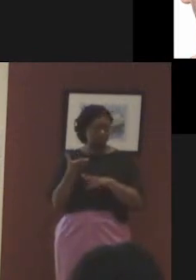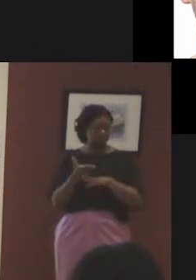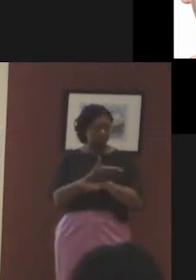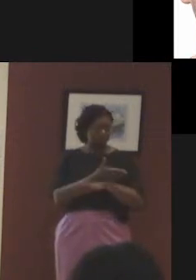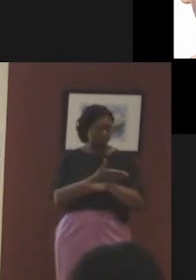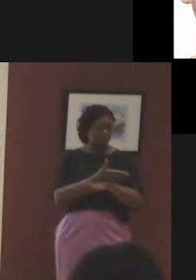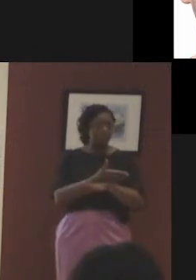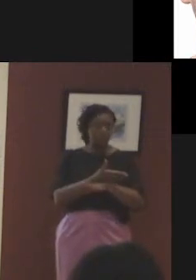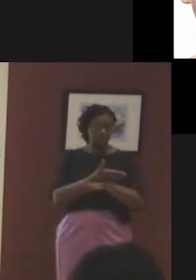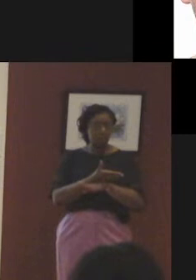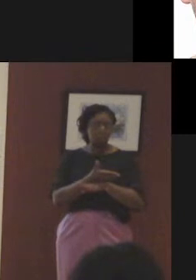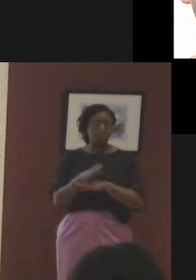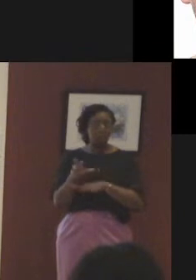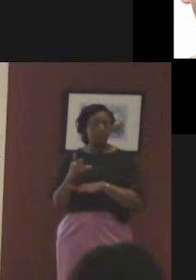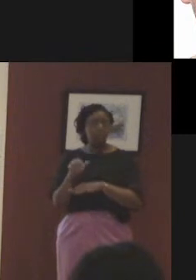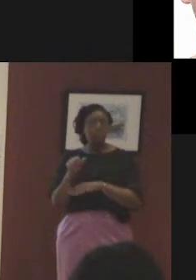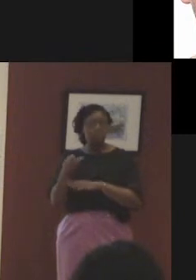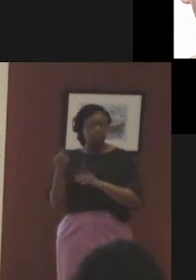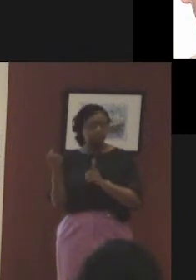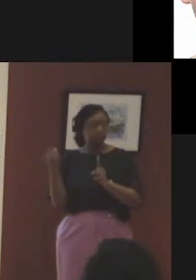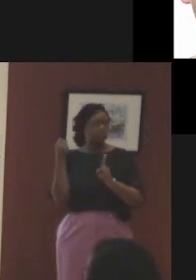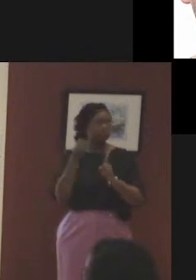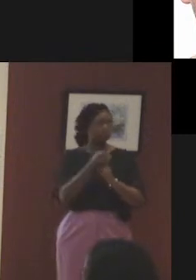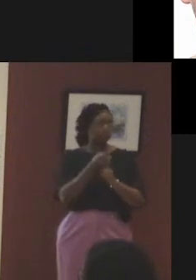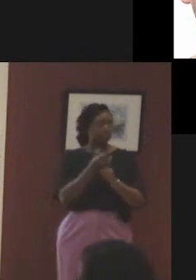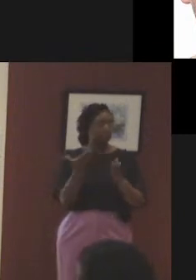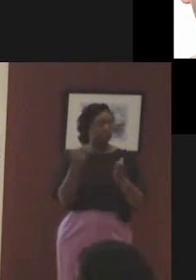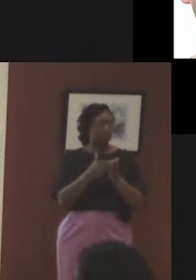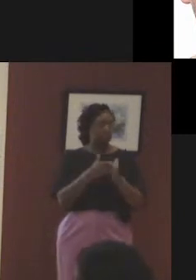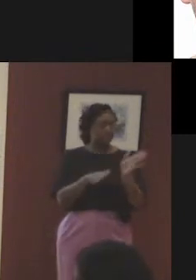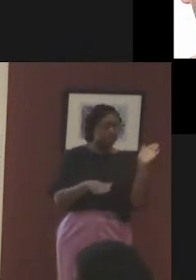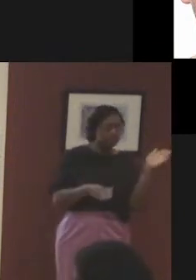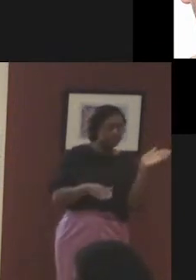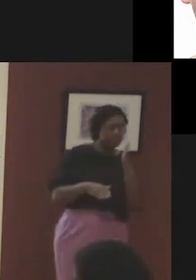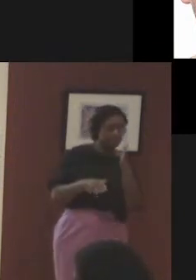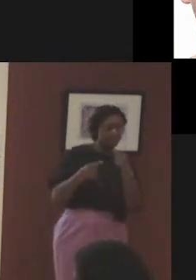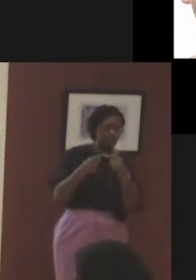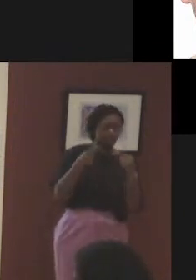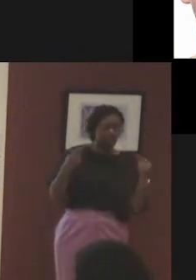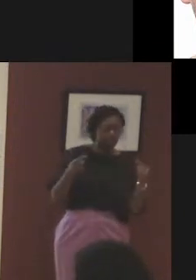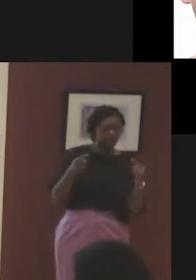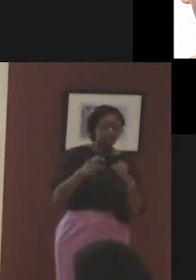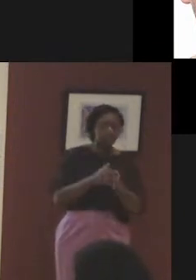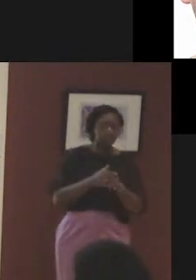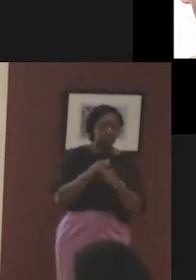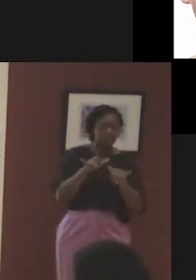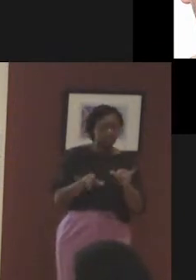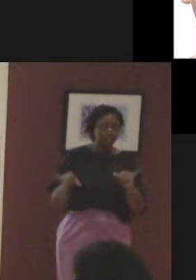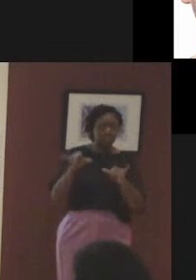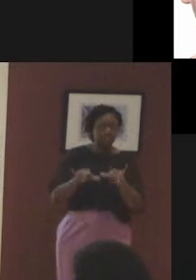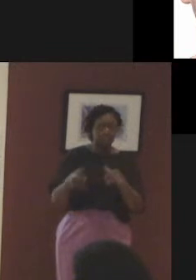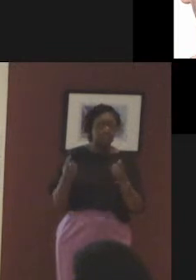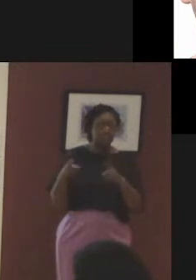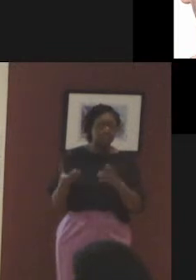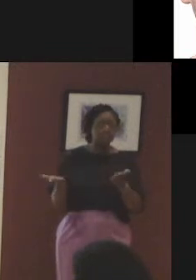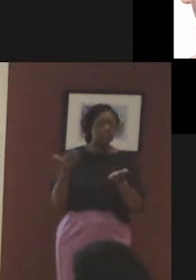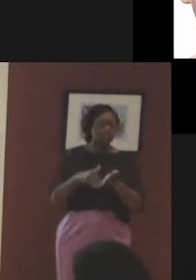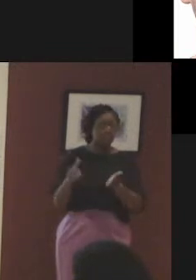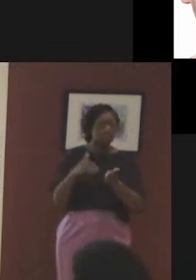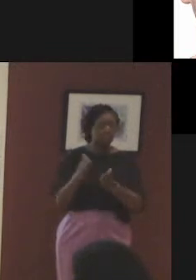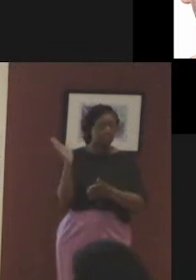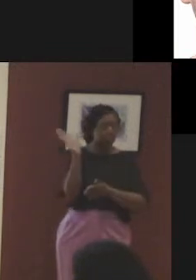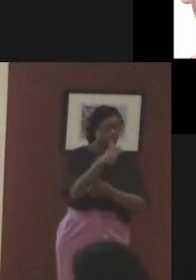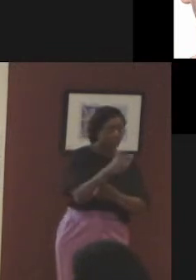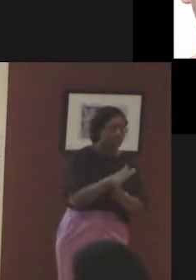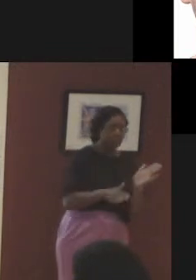before Ravenstall strikes again, this time from the opposite side. And the pattern repeats again and again. If